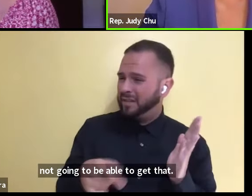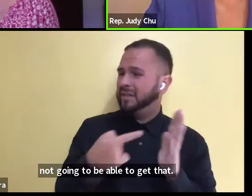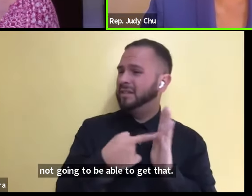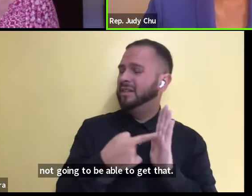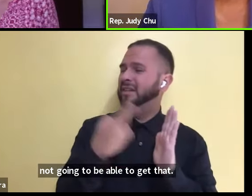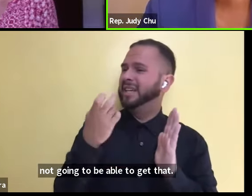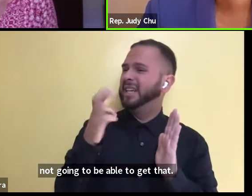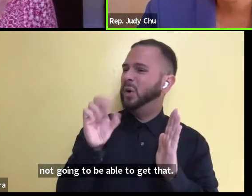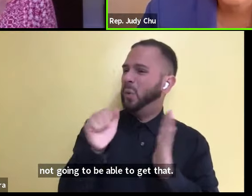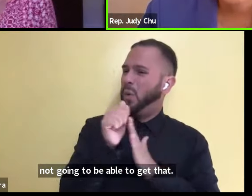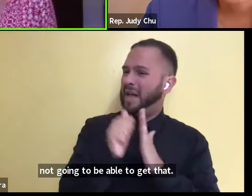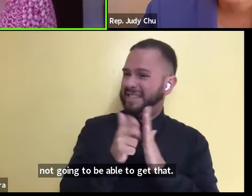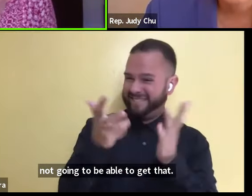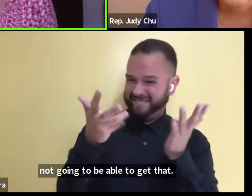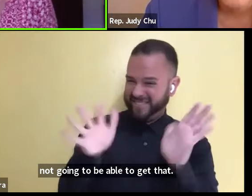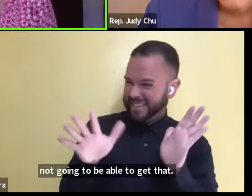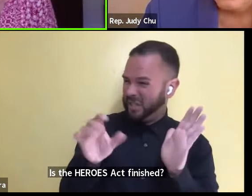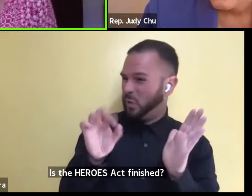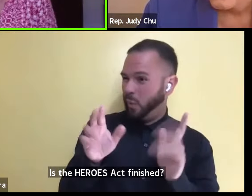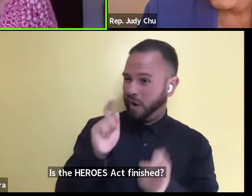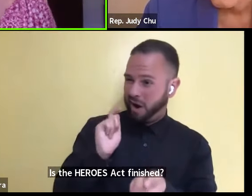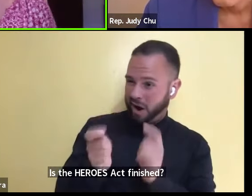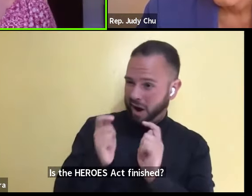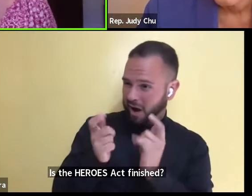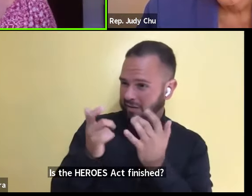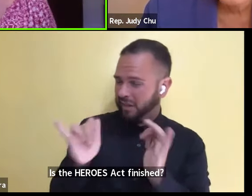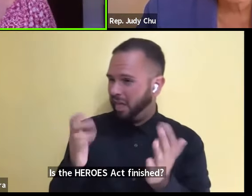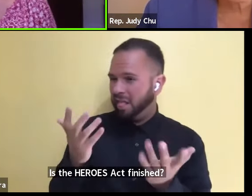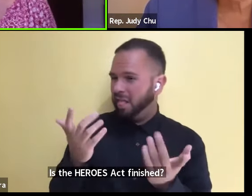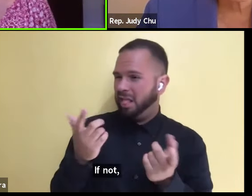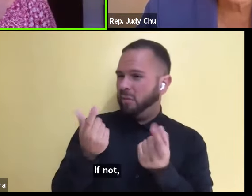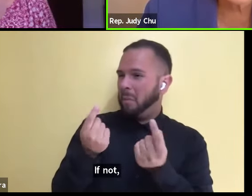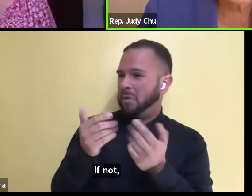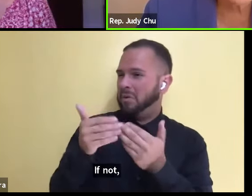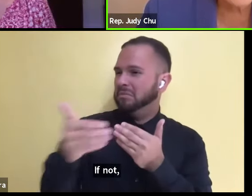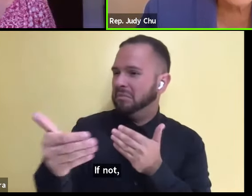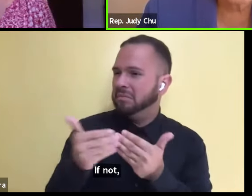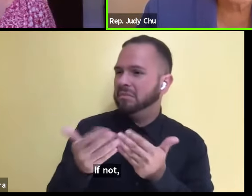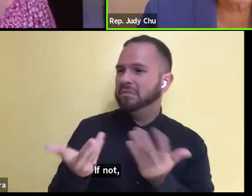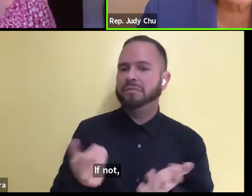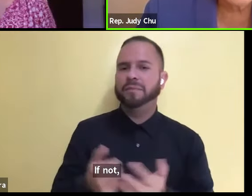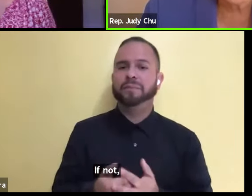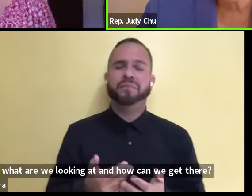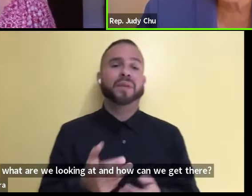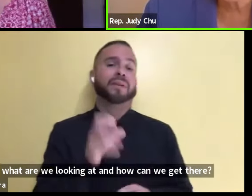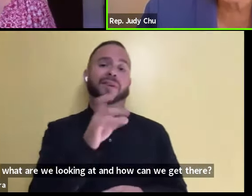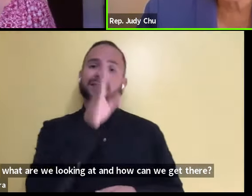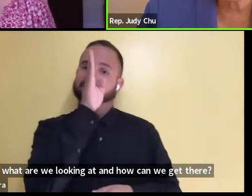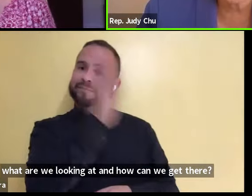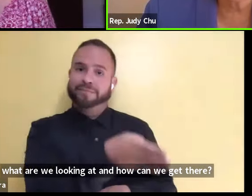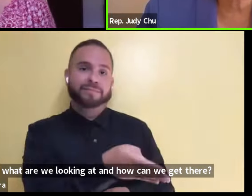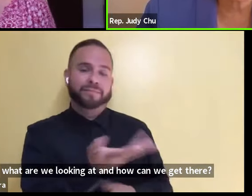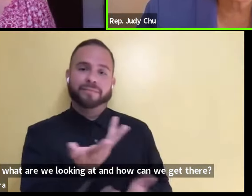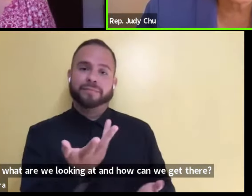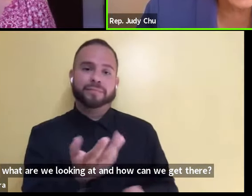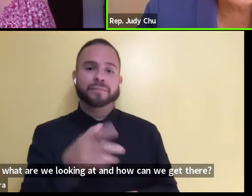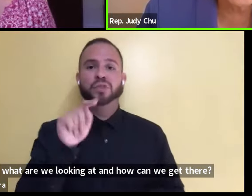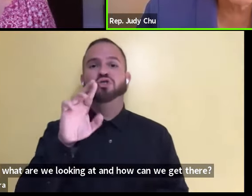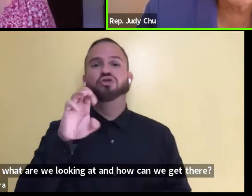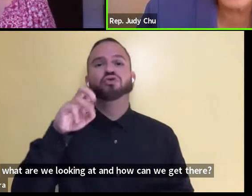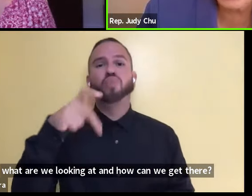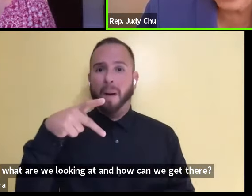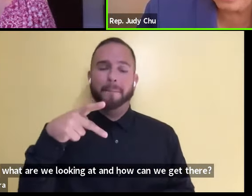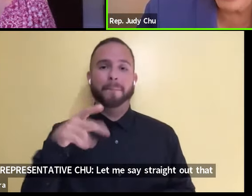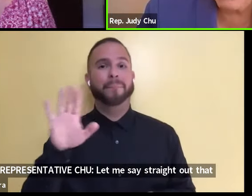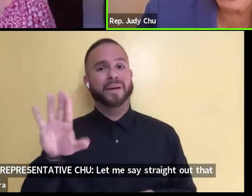we looking at, and how can we help it get there? Well, let me say straight out that Trump's executive orders would be a